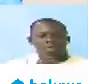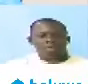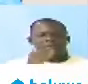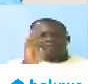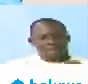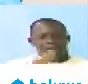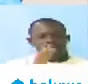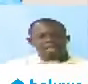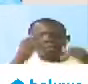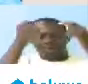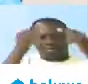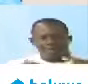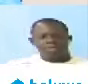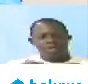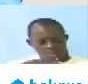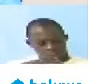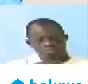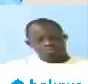final remarks.